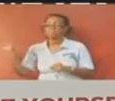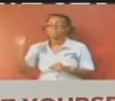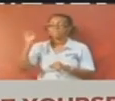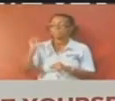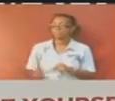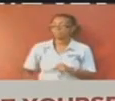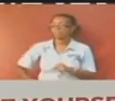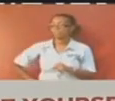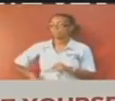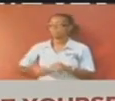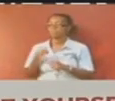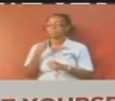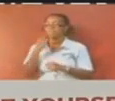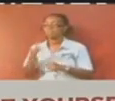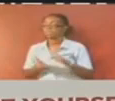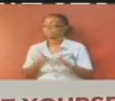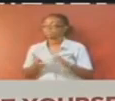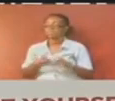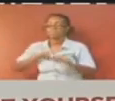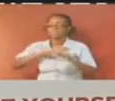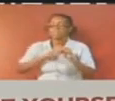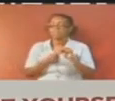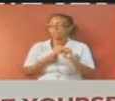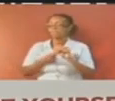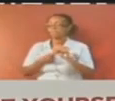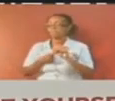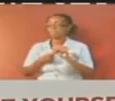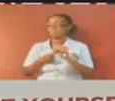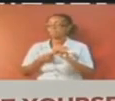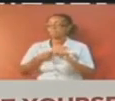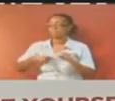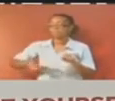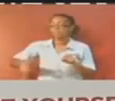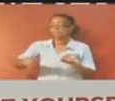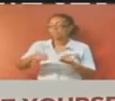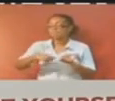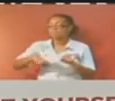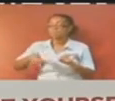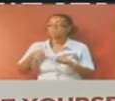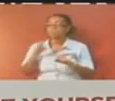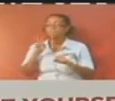spike started in County Victoria. Change your ways, stop the bar hopping.